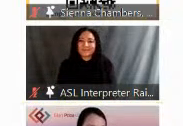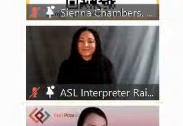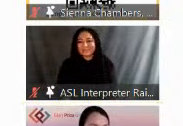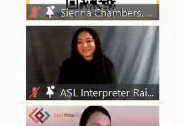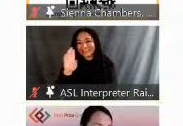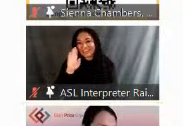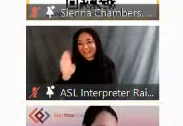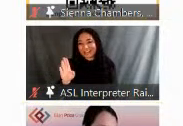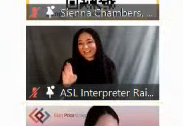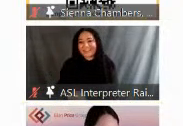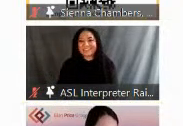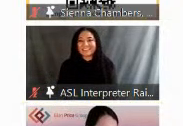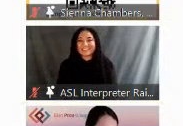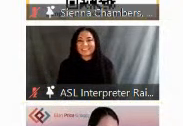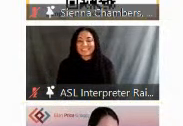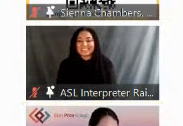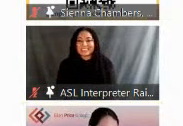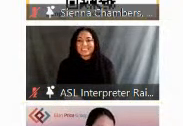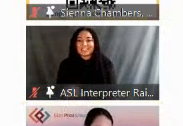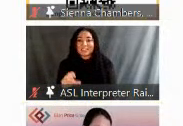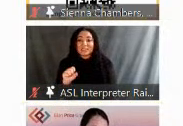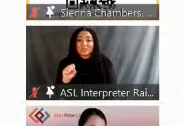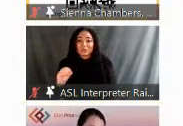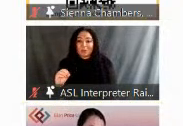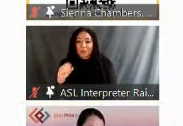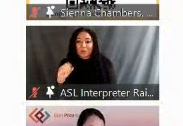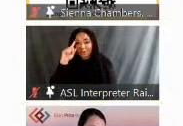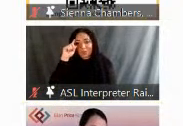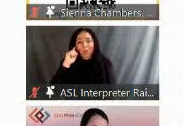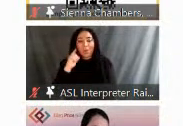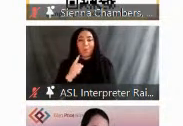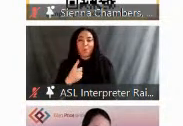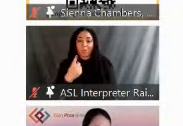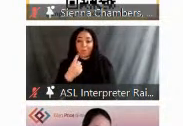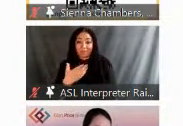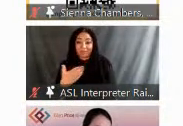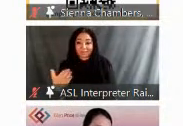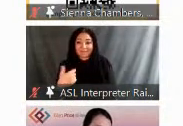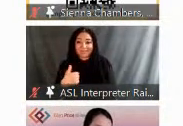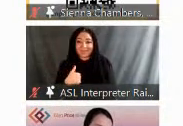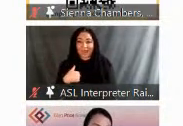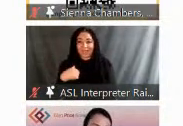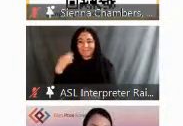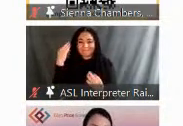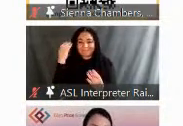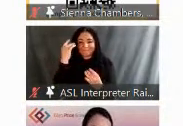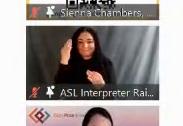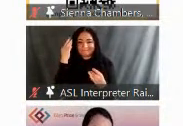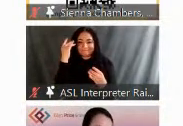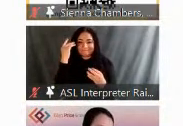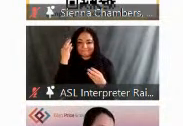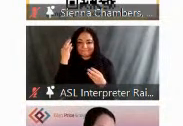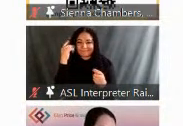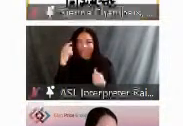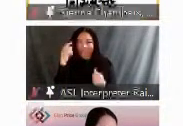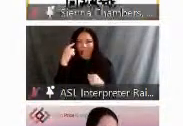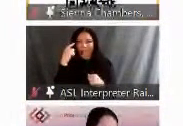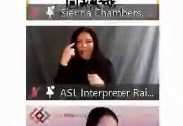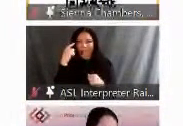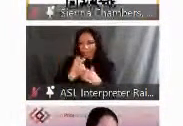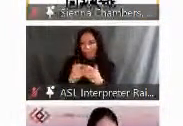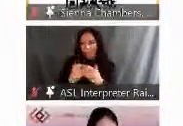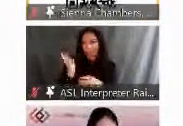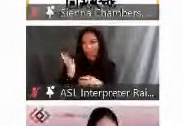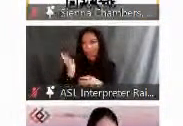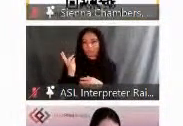Hi. So one of the things that I keep kind of ruminating on, and I think both of these presentations